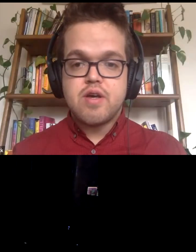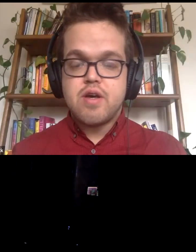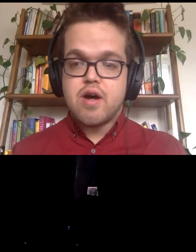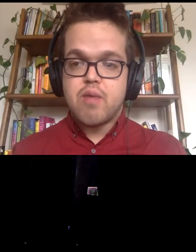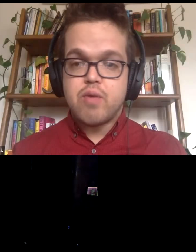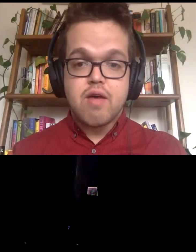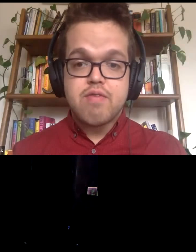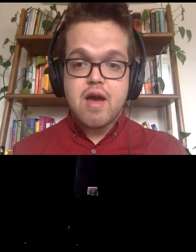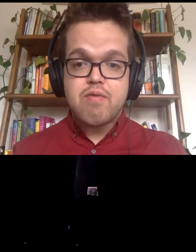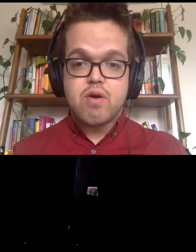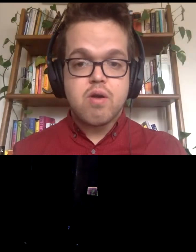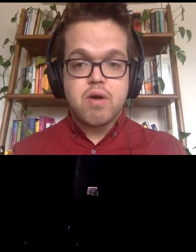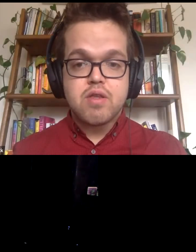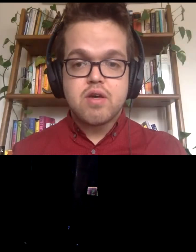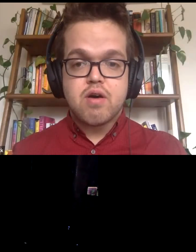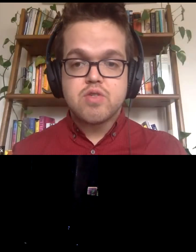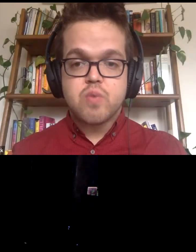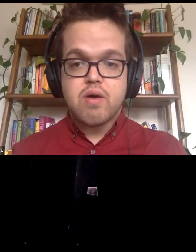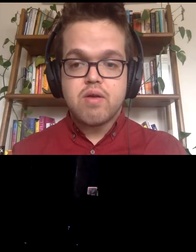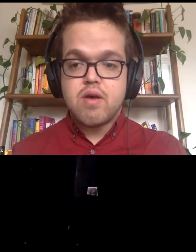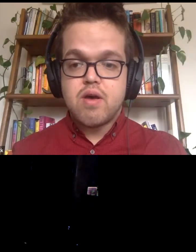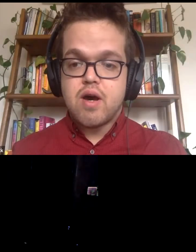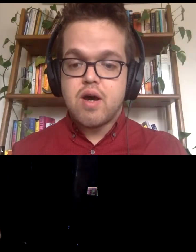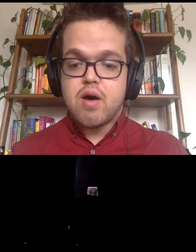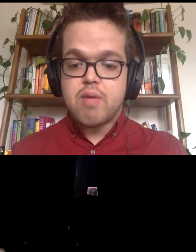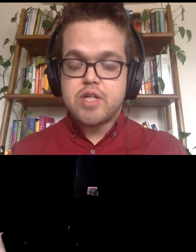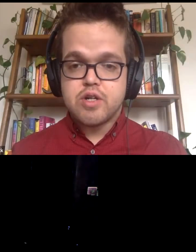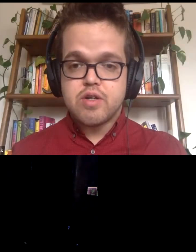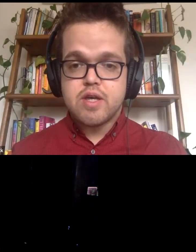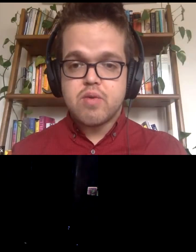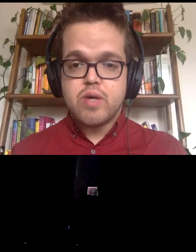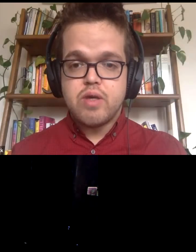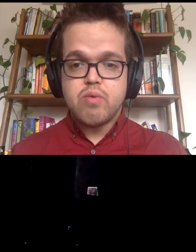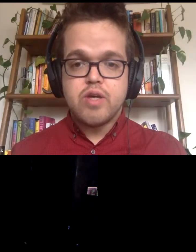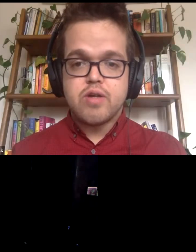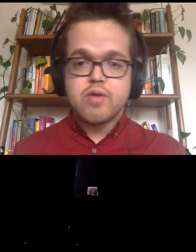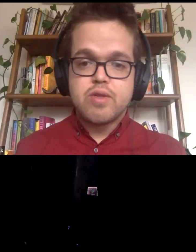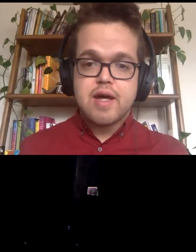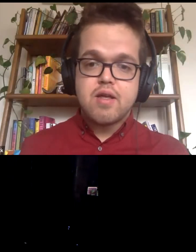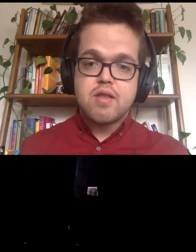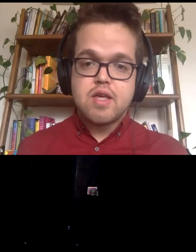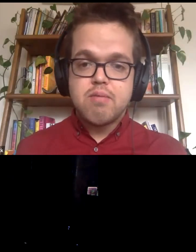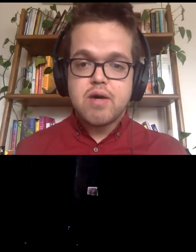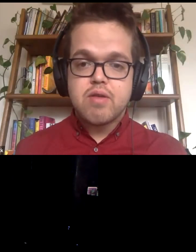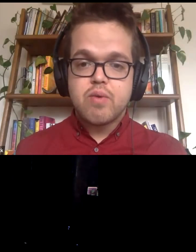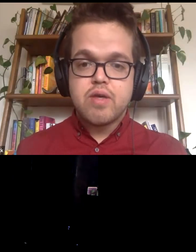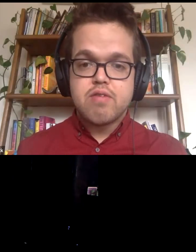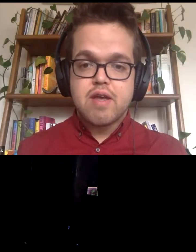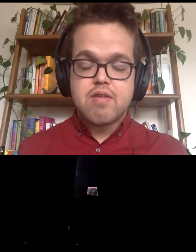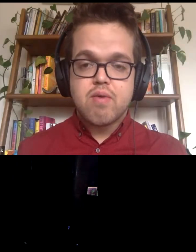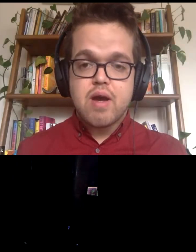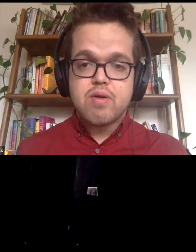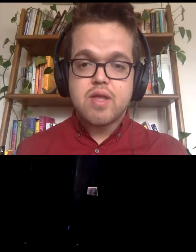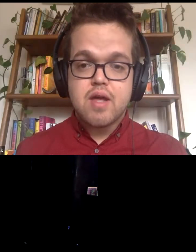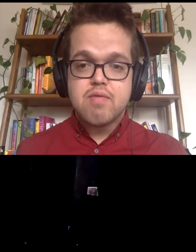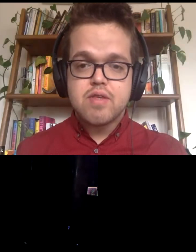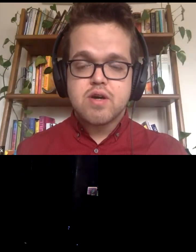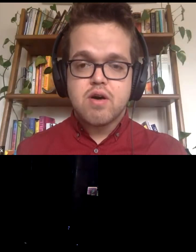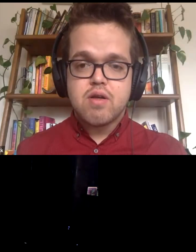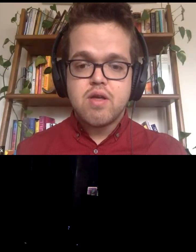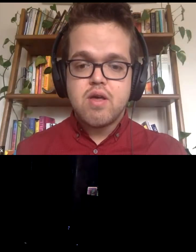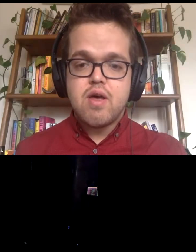organization. We'd love to have you on our monthly call as well. I'll make sure that we re-include that in the email that we sent around at